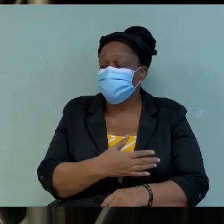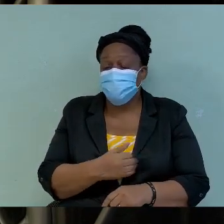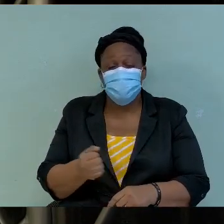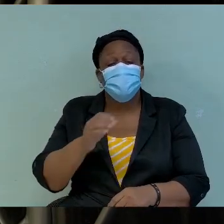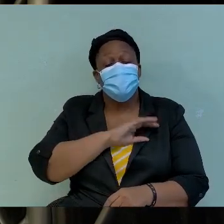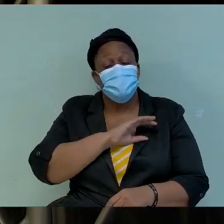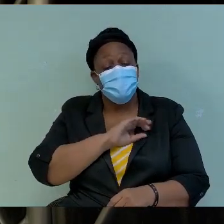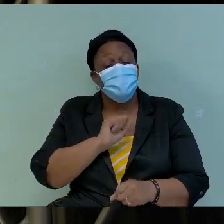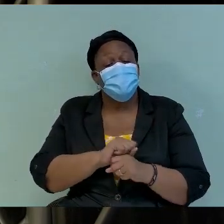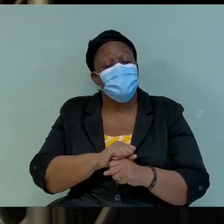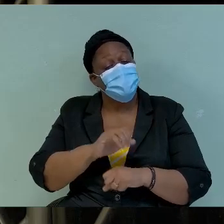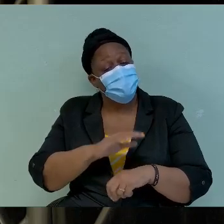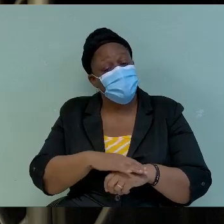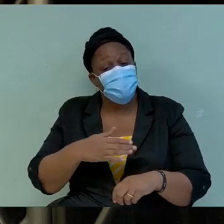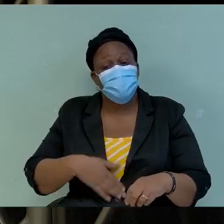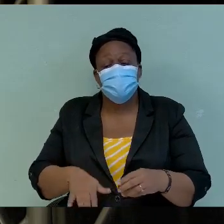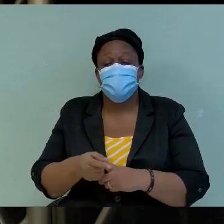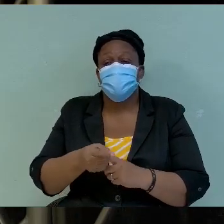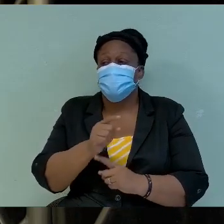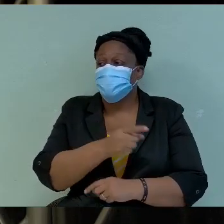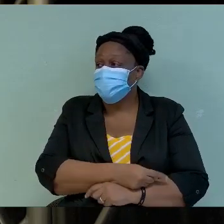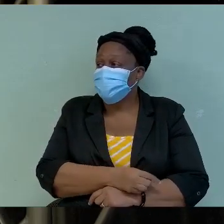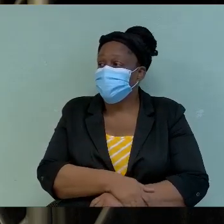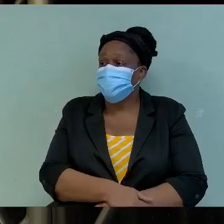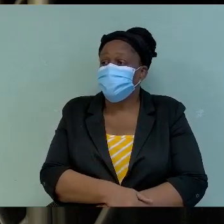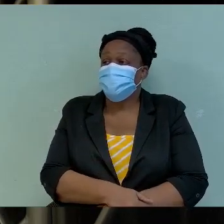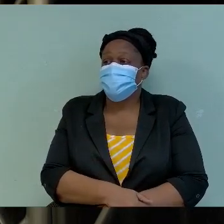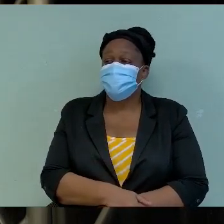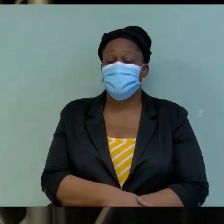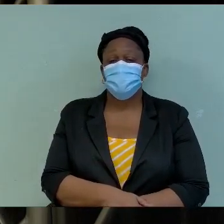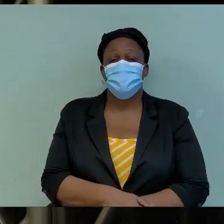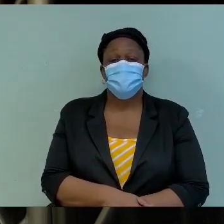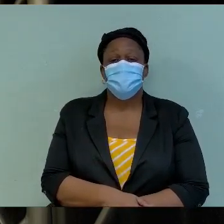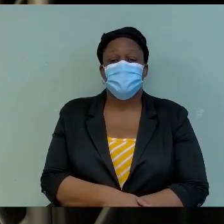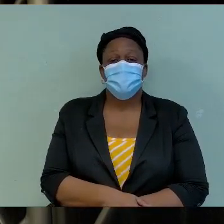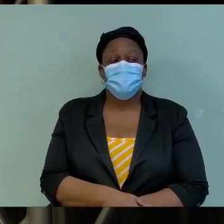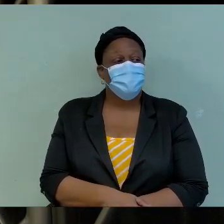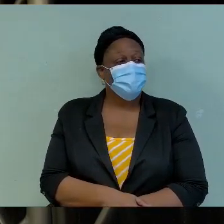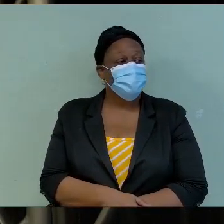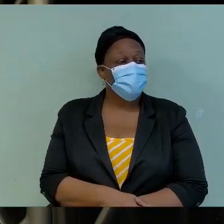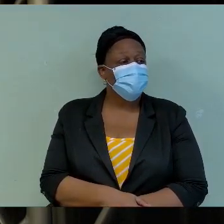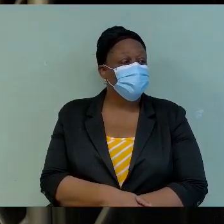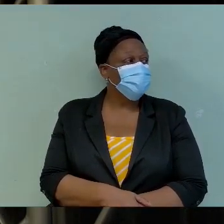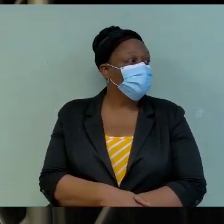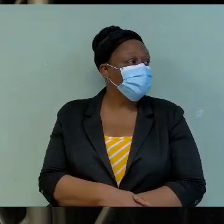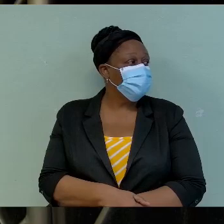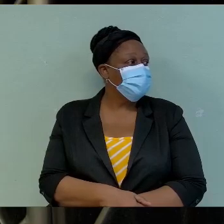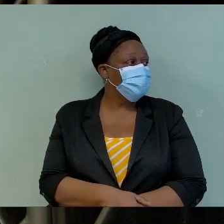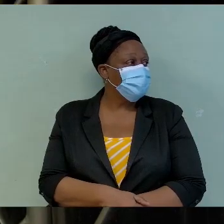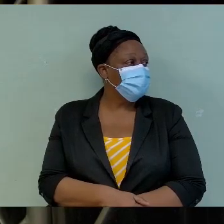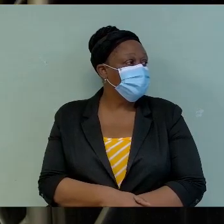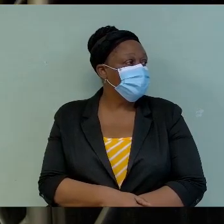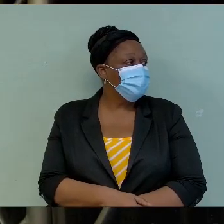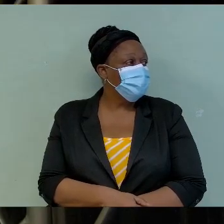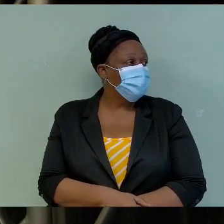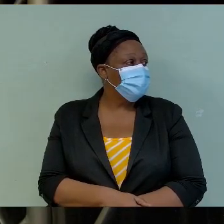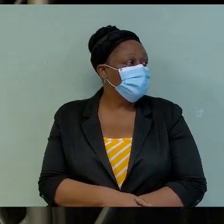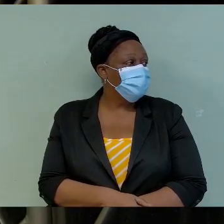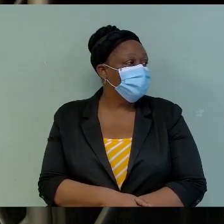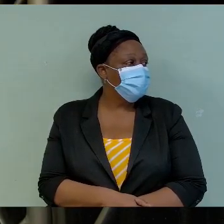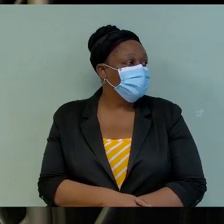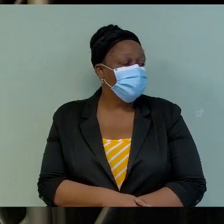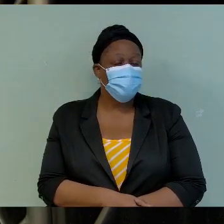Superintendent, but you could soon be a doctor, don't worry. Superintendent Cromwell Henry also worked on his birthday. This is the